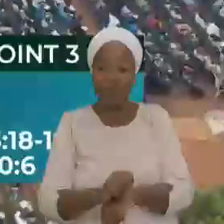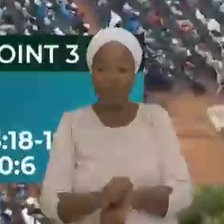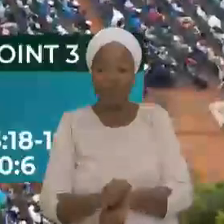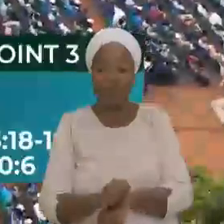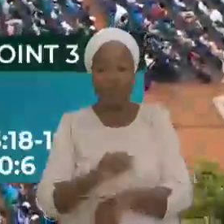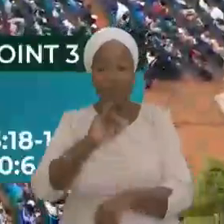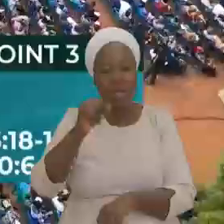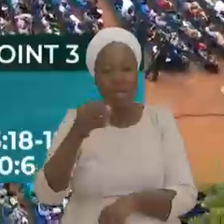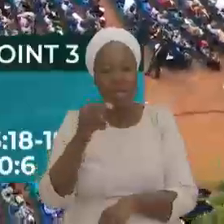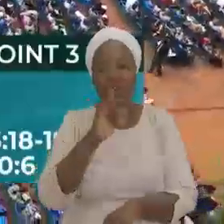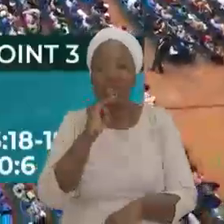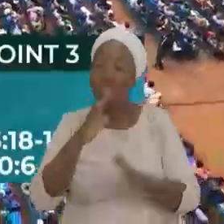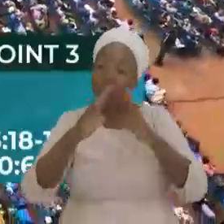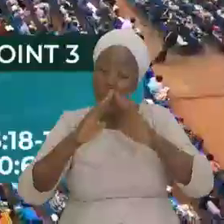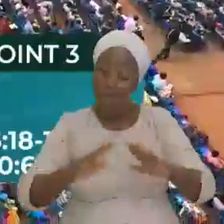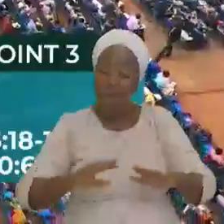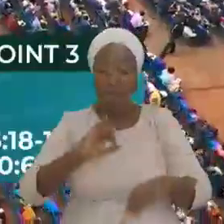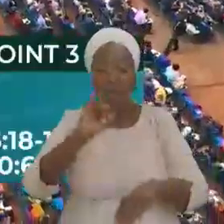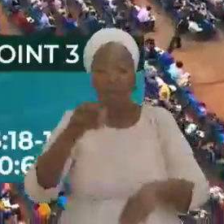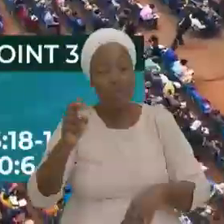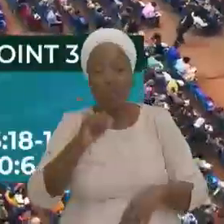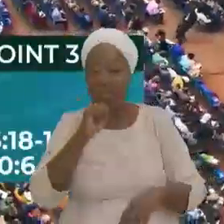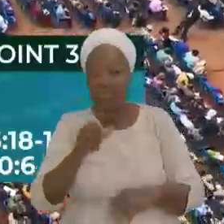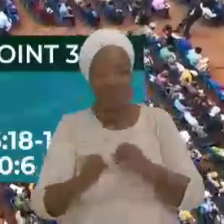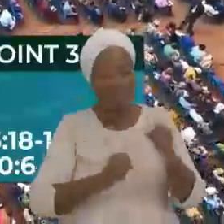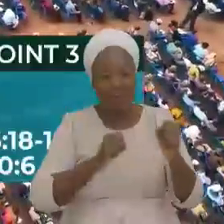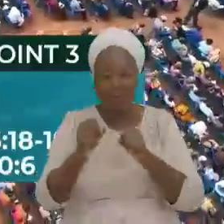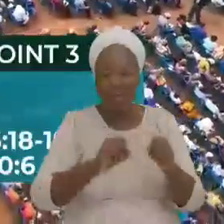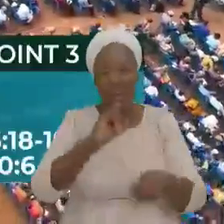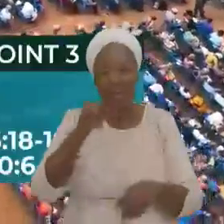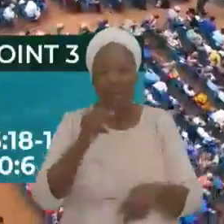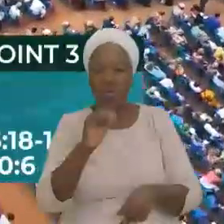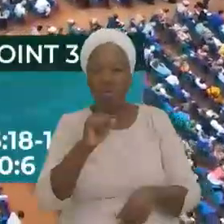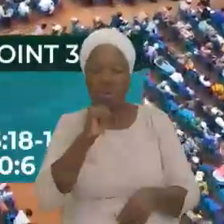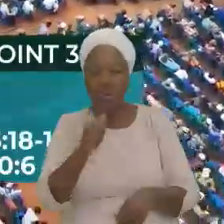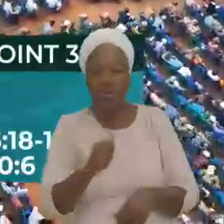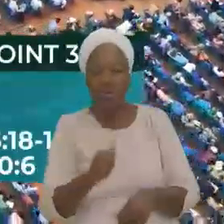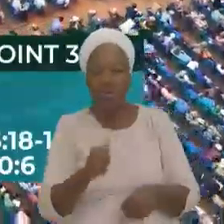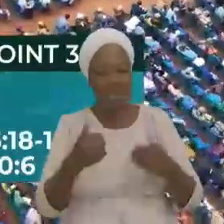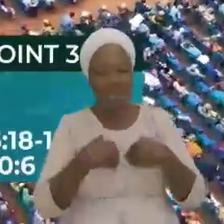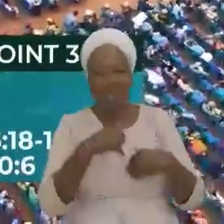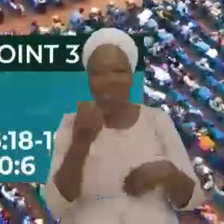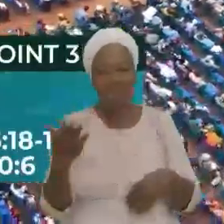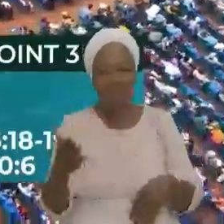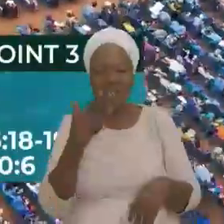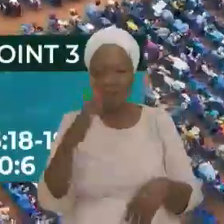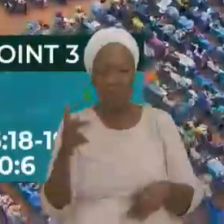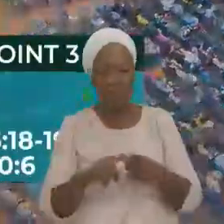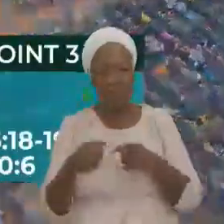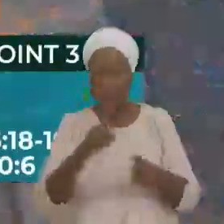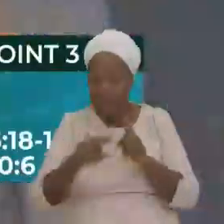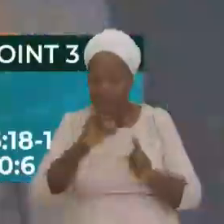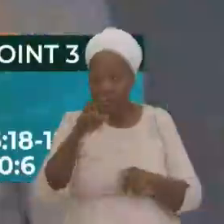is quiet. John will not strive. John will not pass any comment. But Judas,